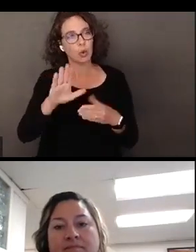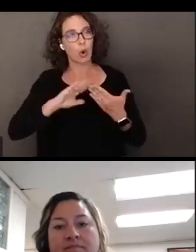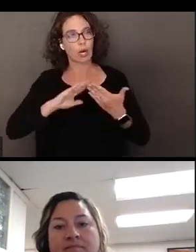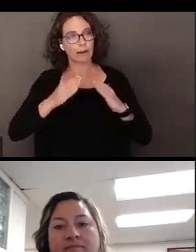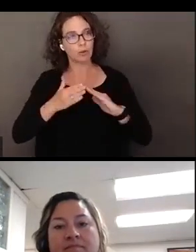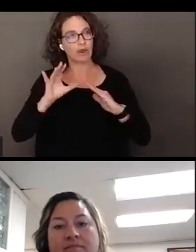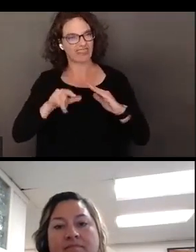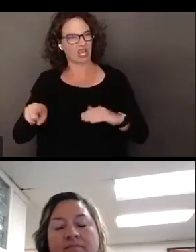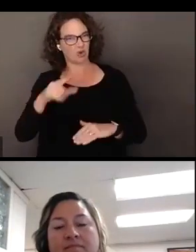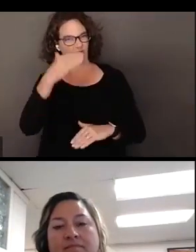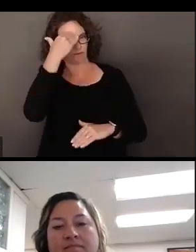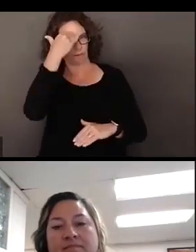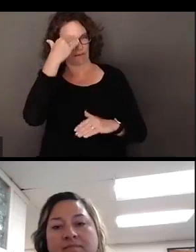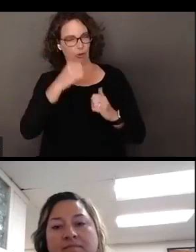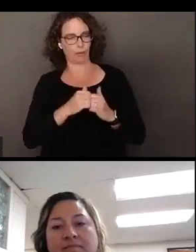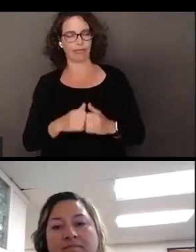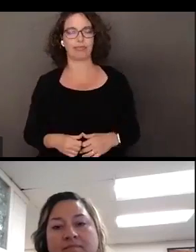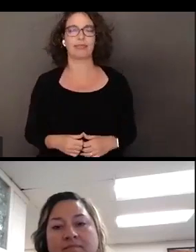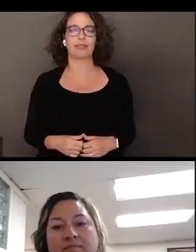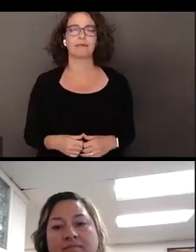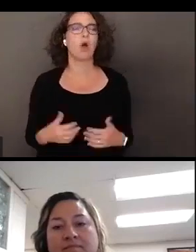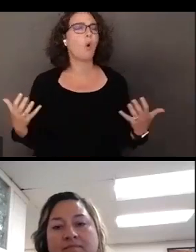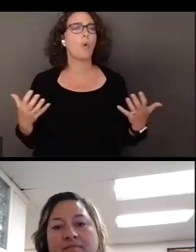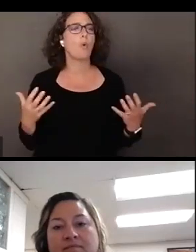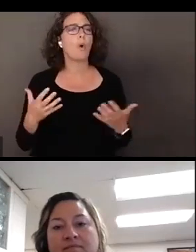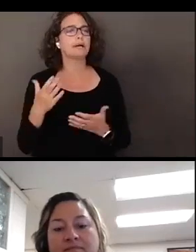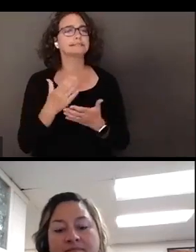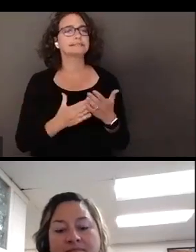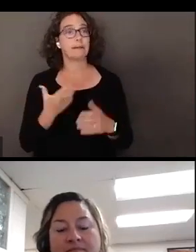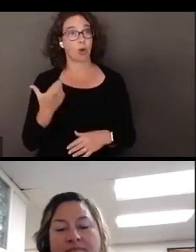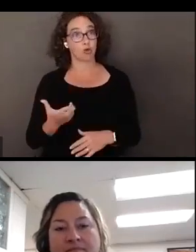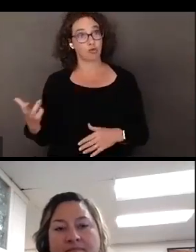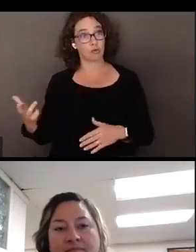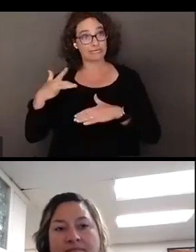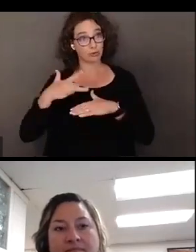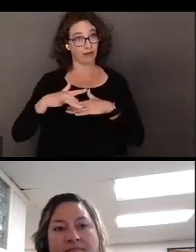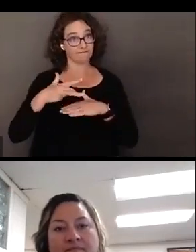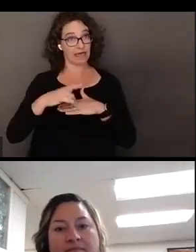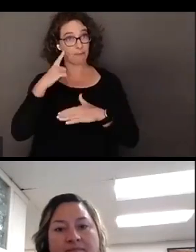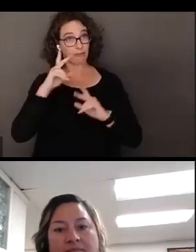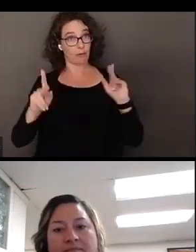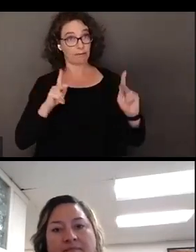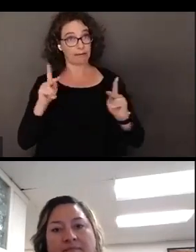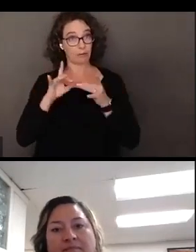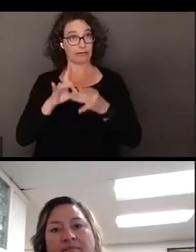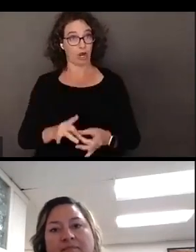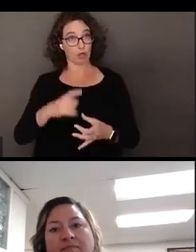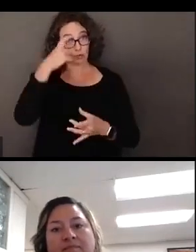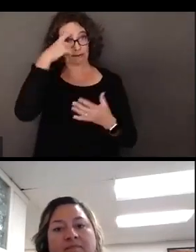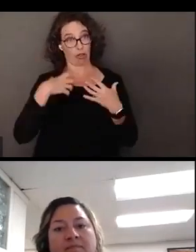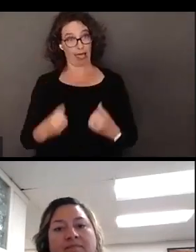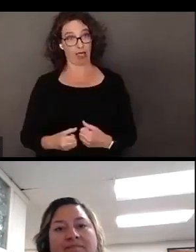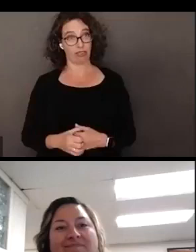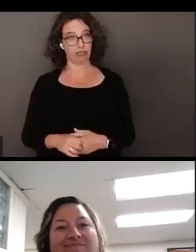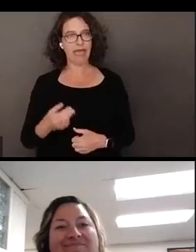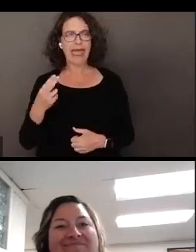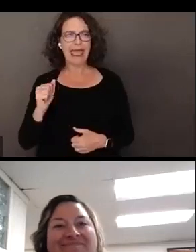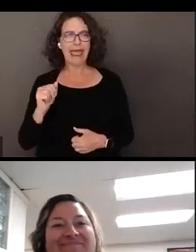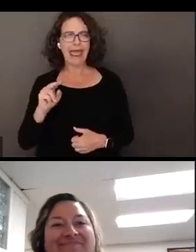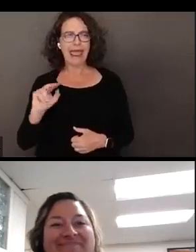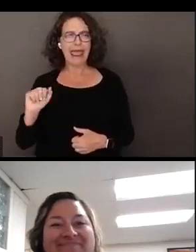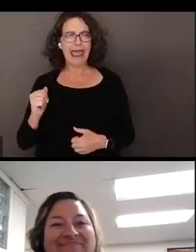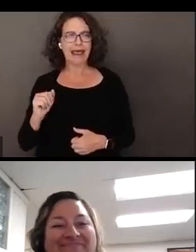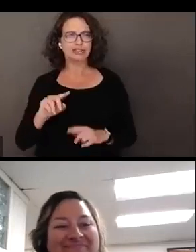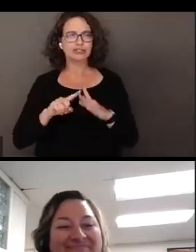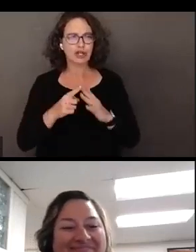familiar with, what are some of the resources available to folks as far as mental health? Maybe Hannah, let's start with you, because I